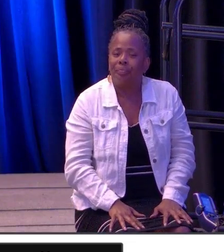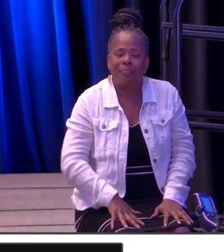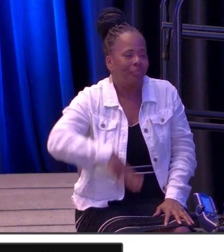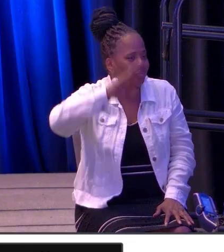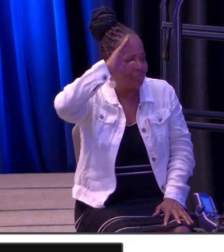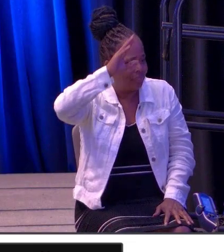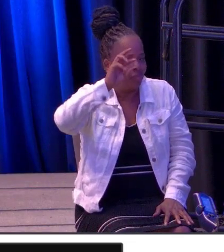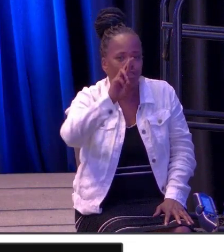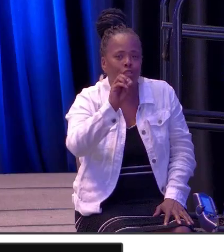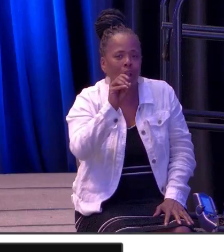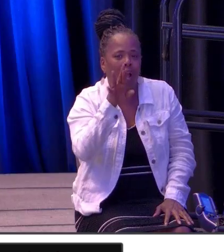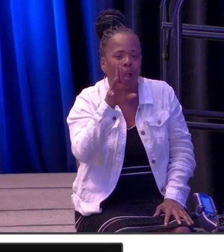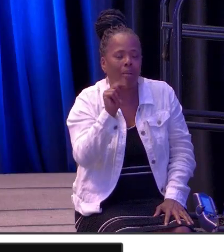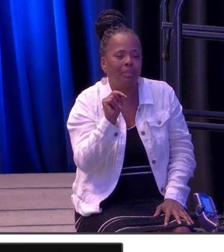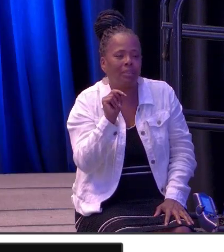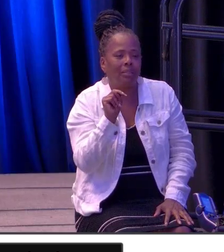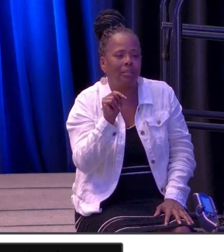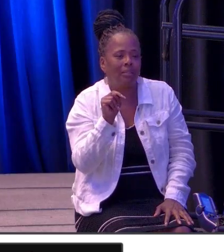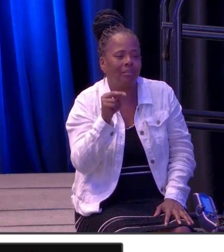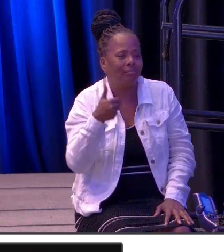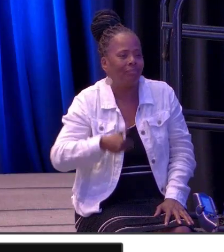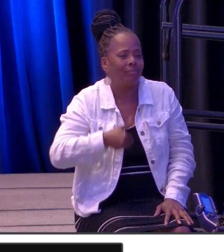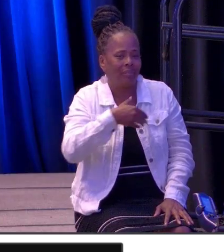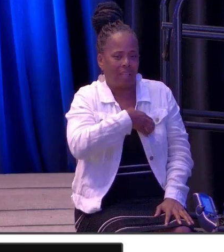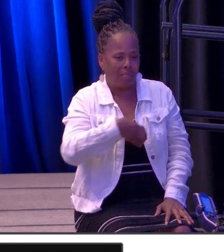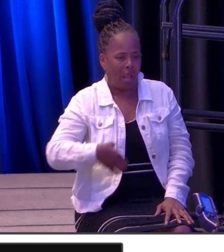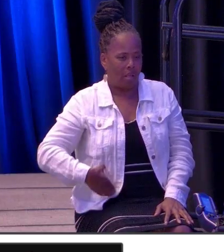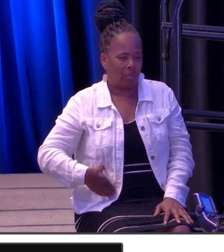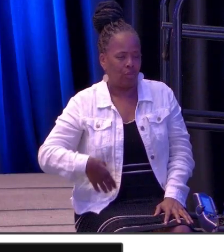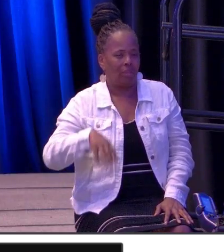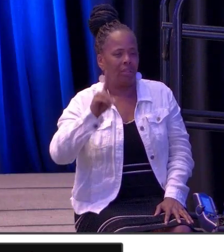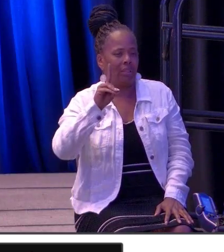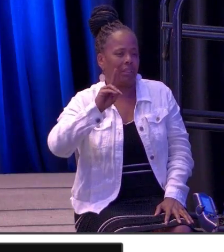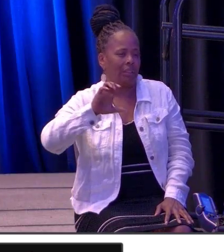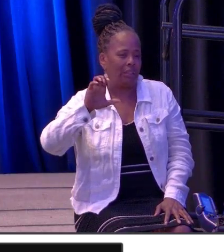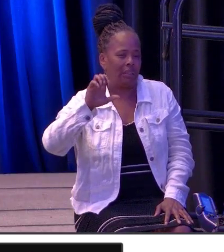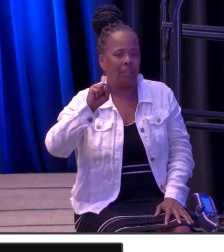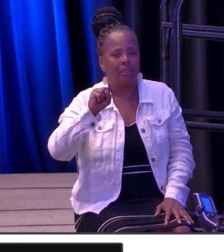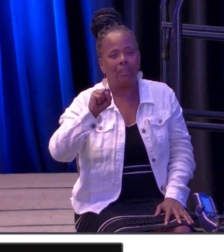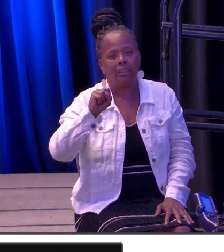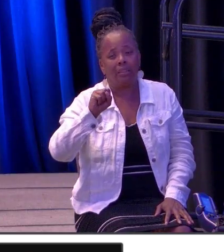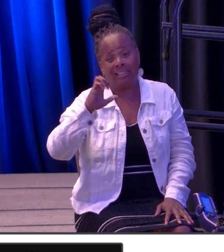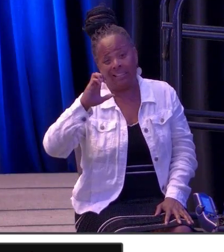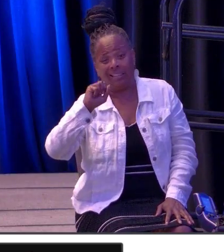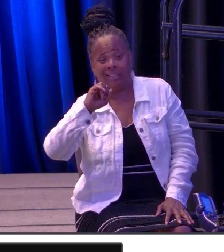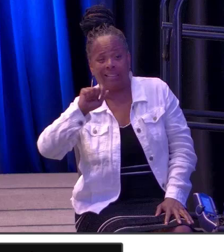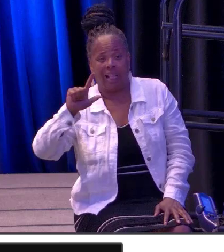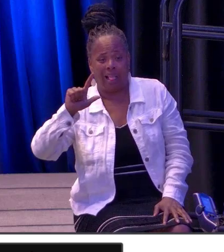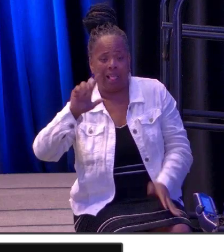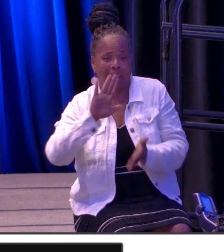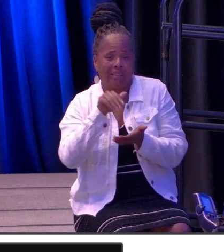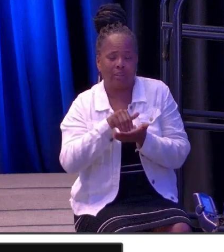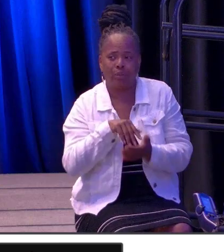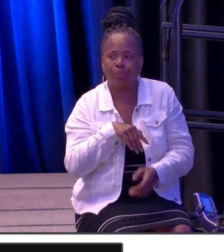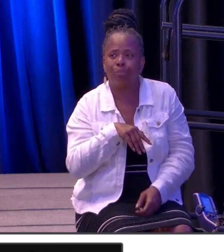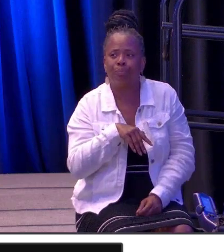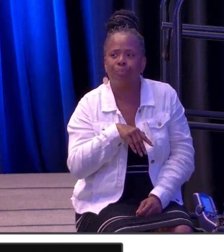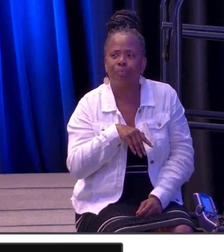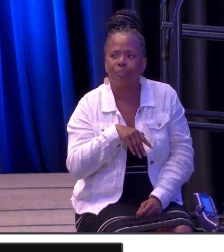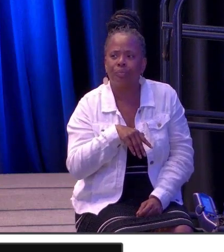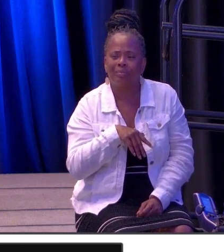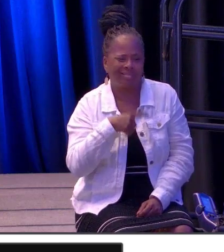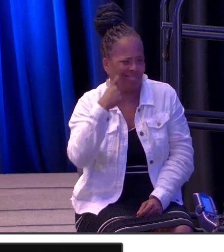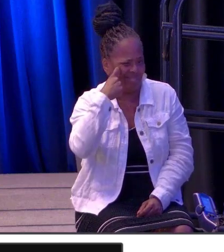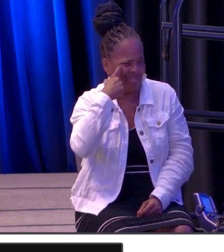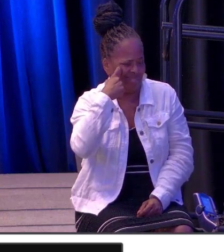Hi, I'm Robin. I am one of the ambassadors of the DC SIL Center, and we have recently got